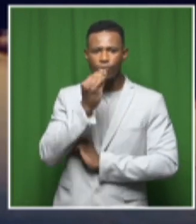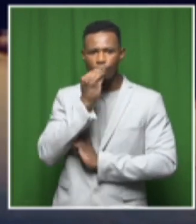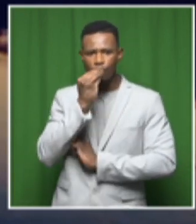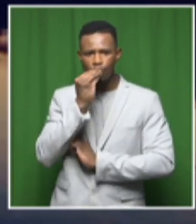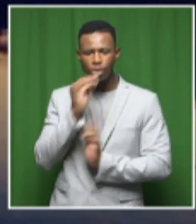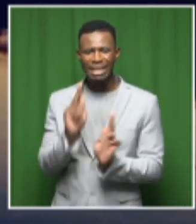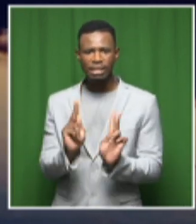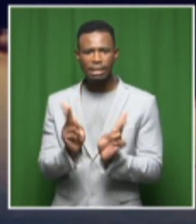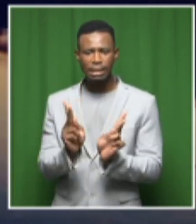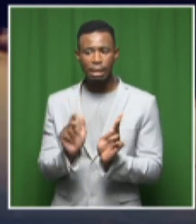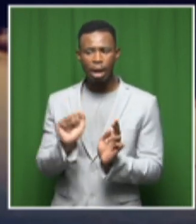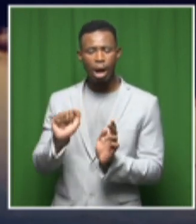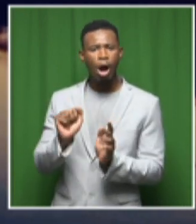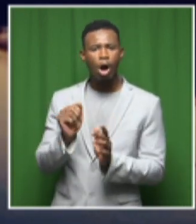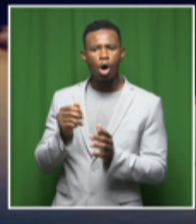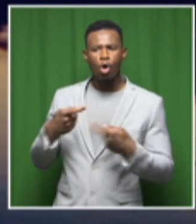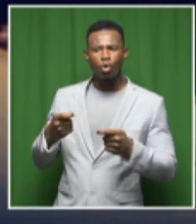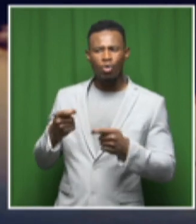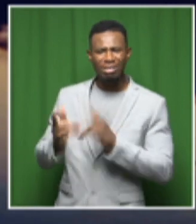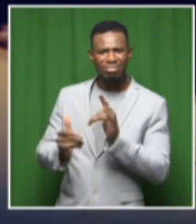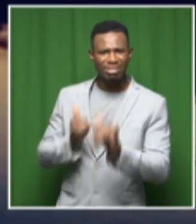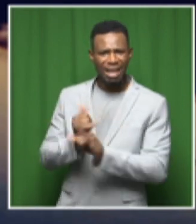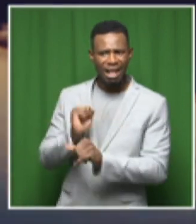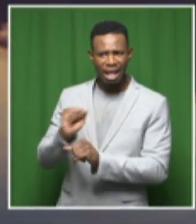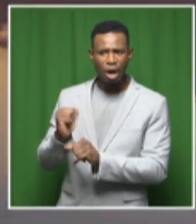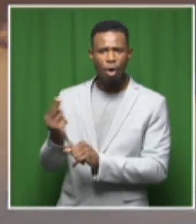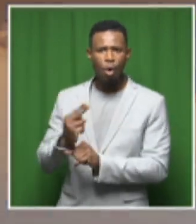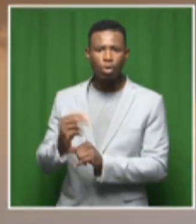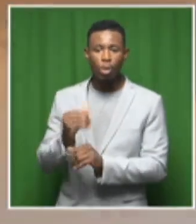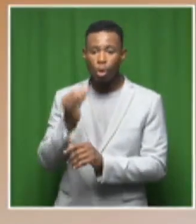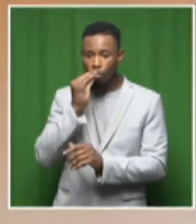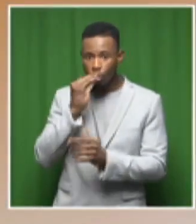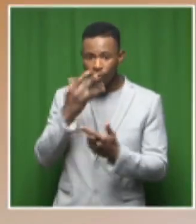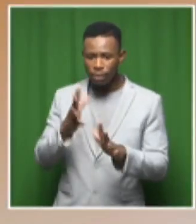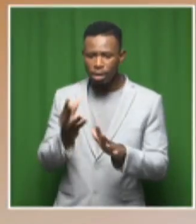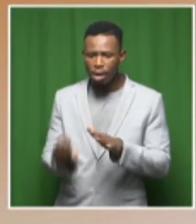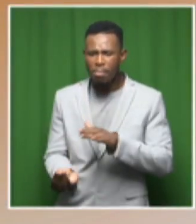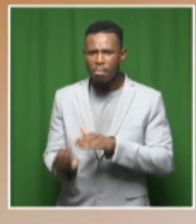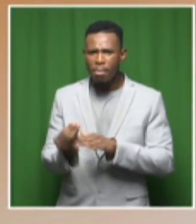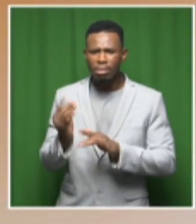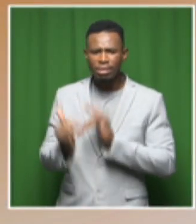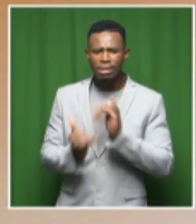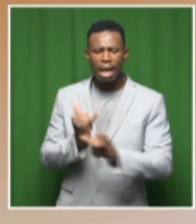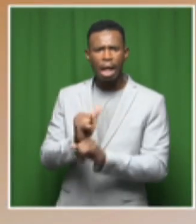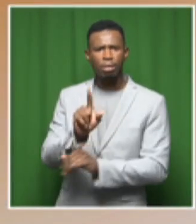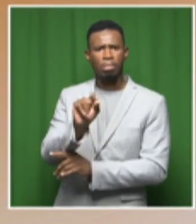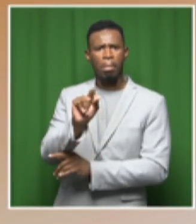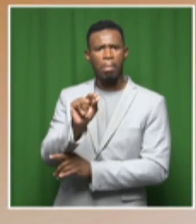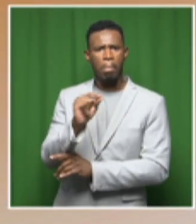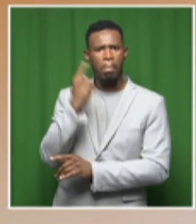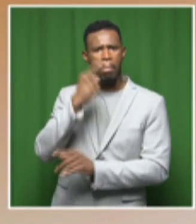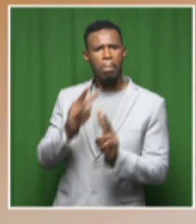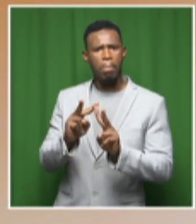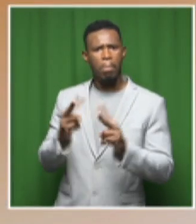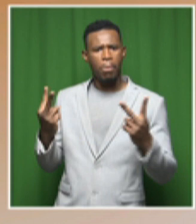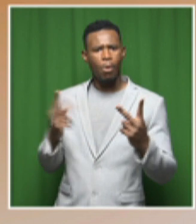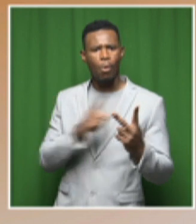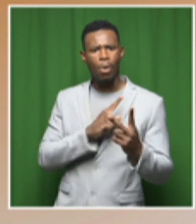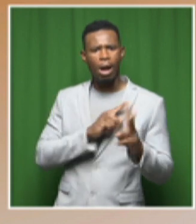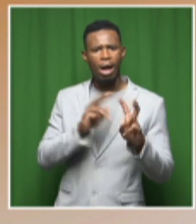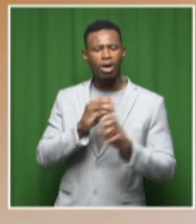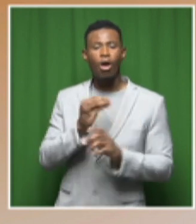versatile cooking style and food content creation has gained her thousands of followers on foodstagram, that is.